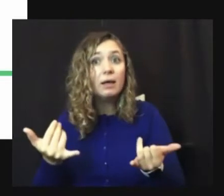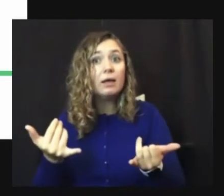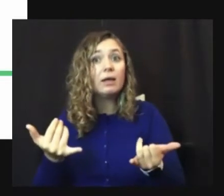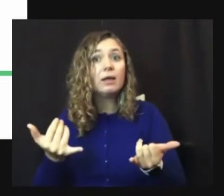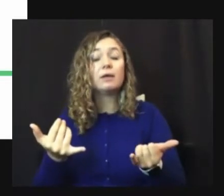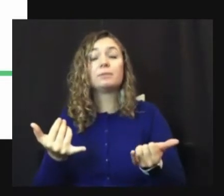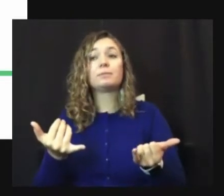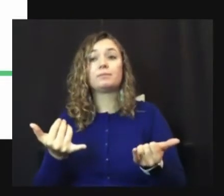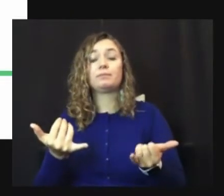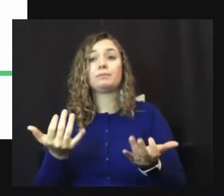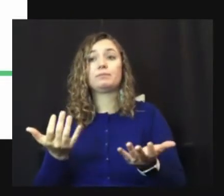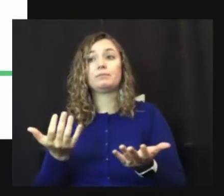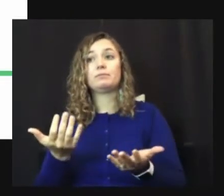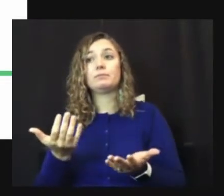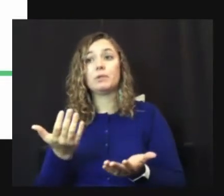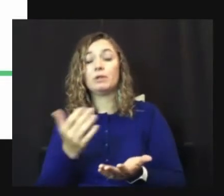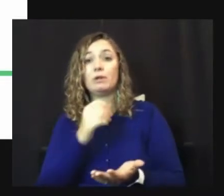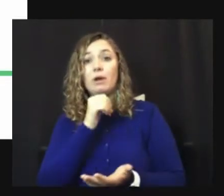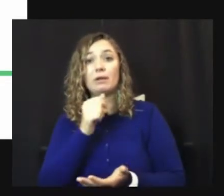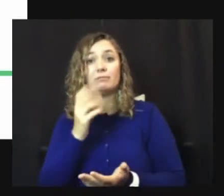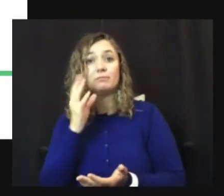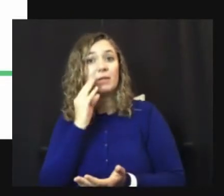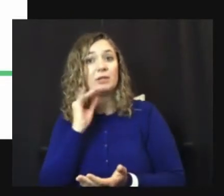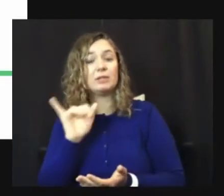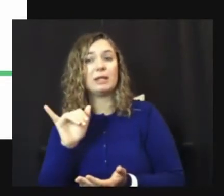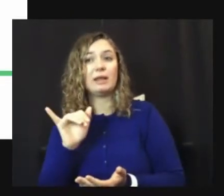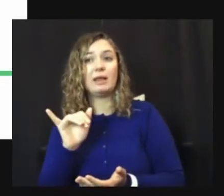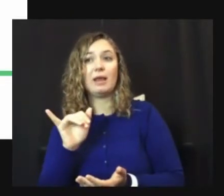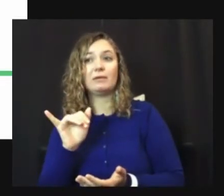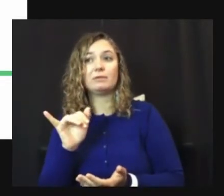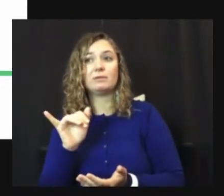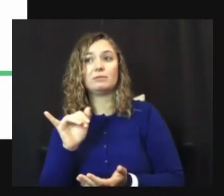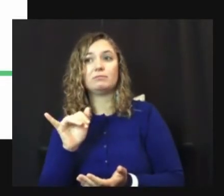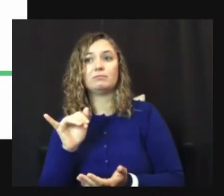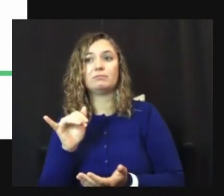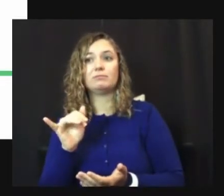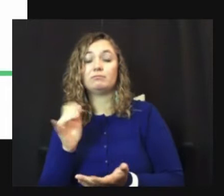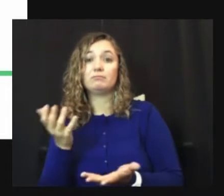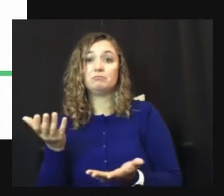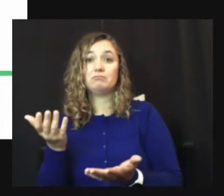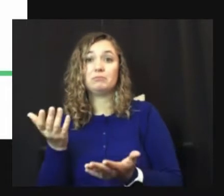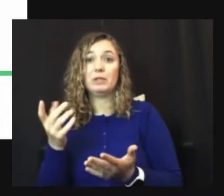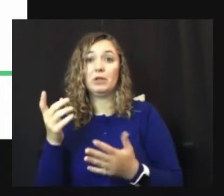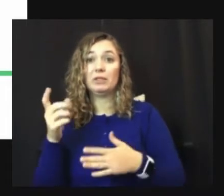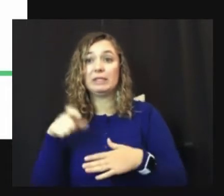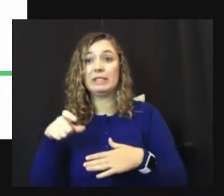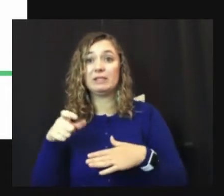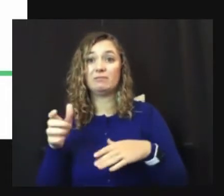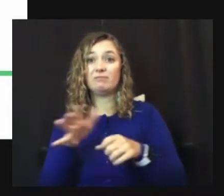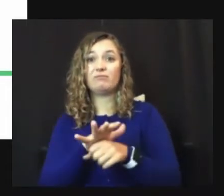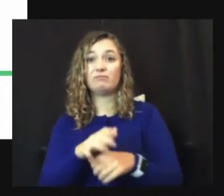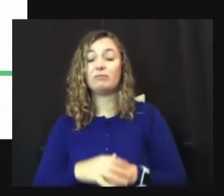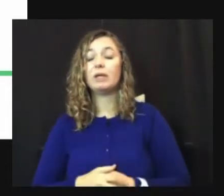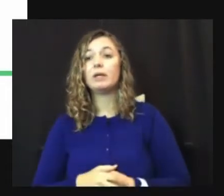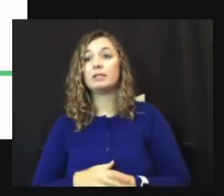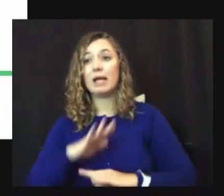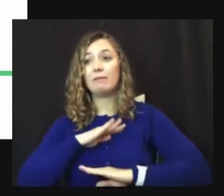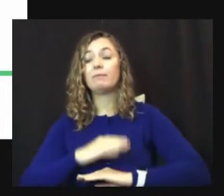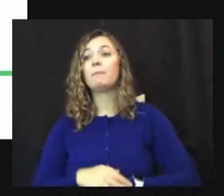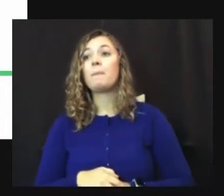Zoom. But then you have these things above the ground that